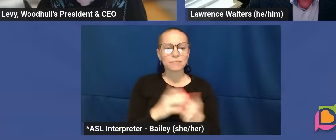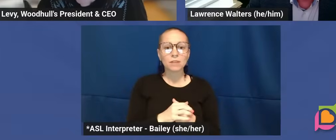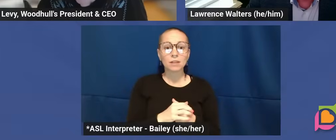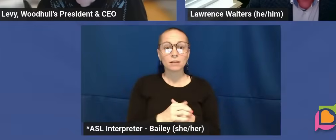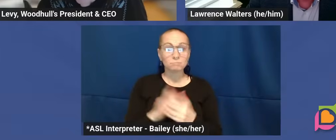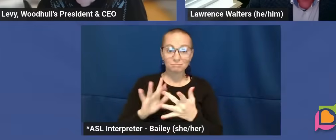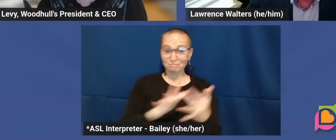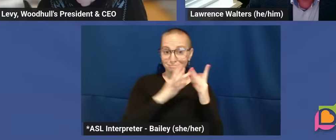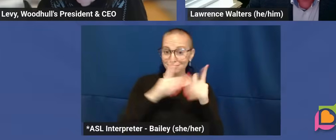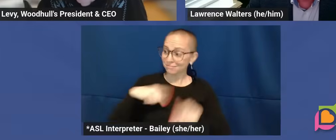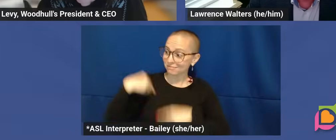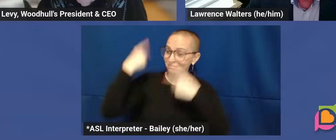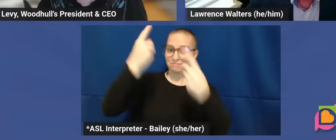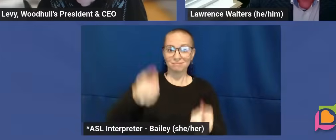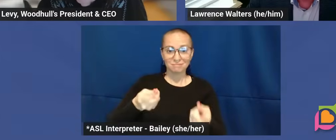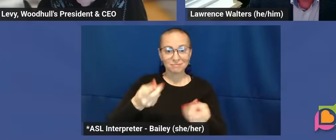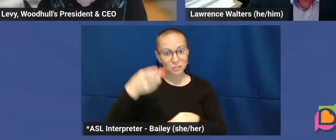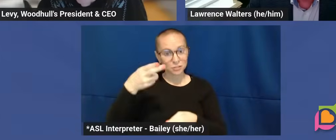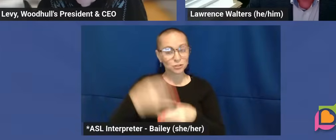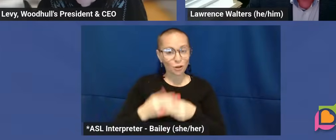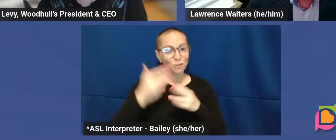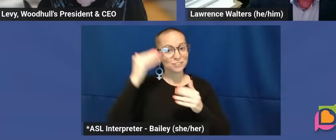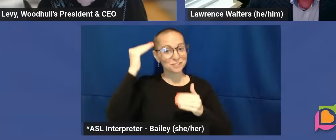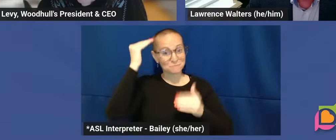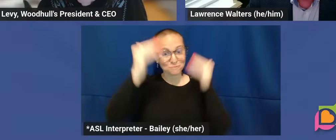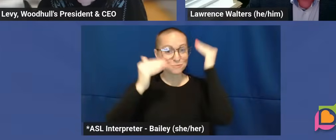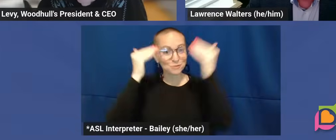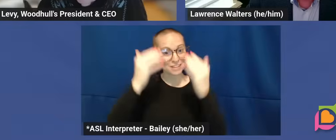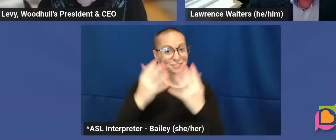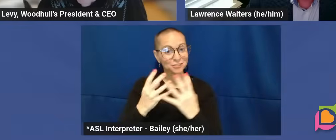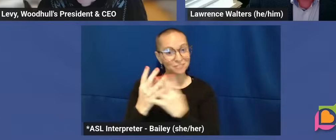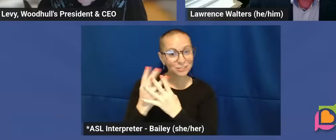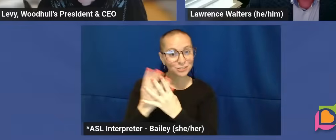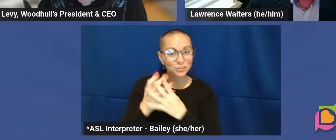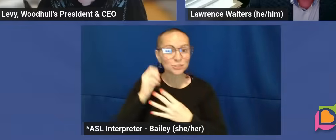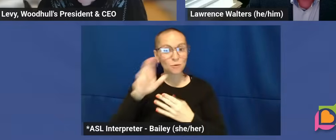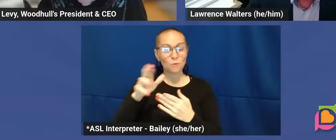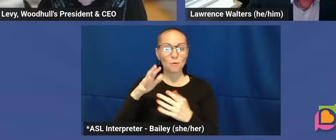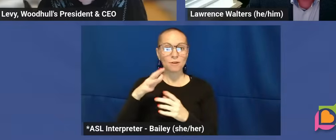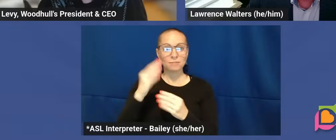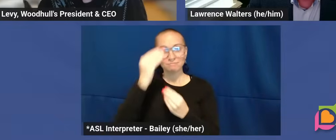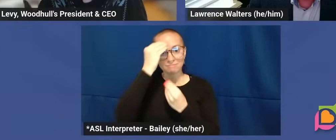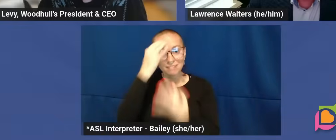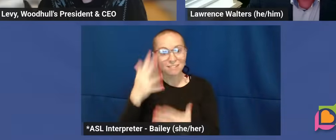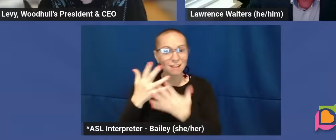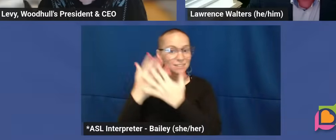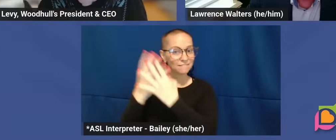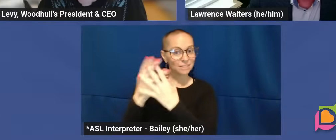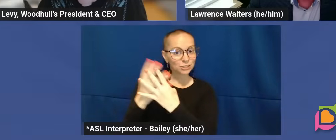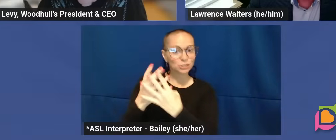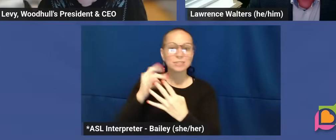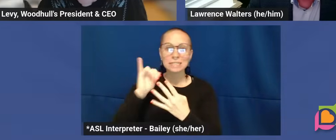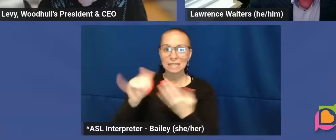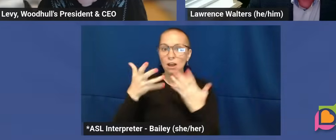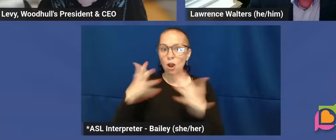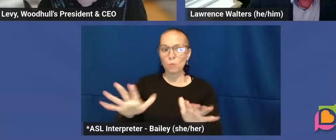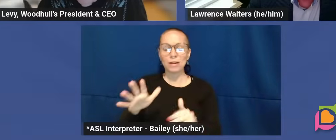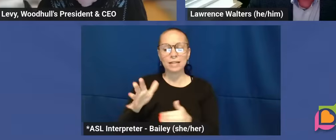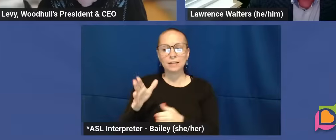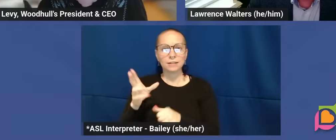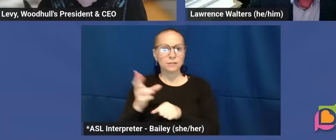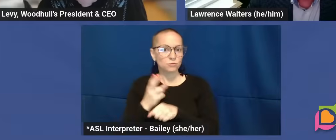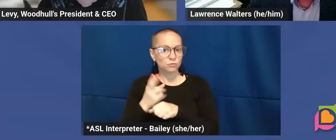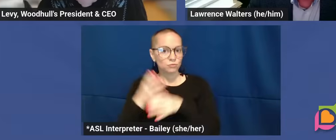internet, and it's called parental filters or content filters. And the existence of an end user